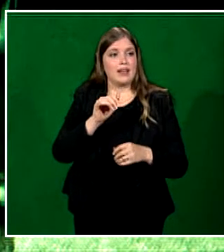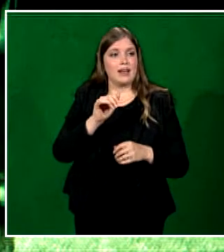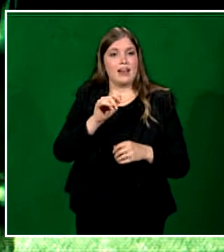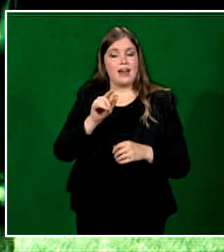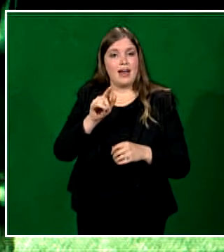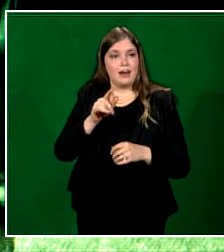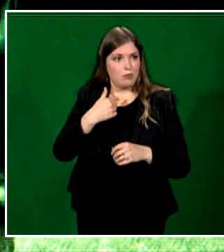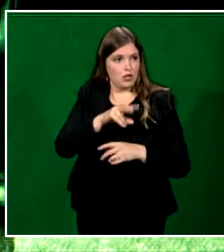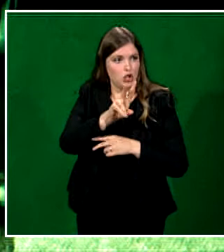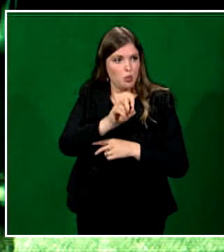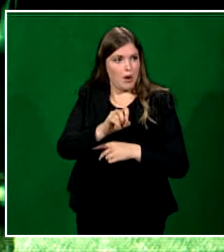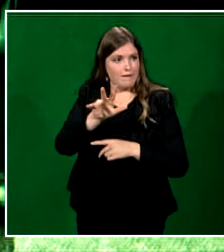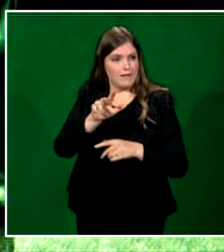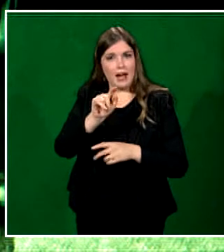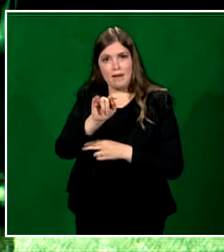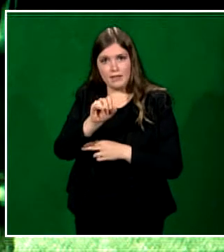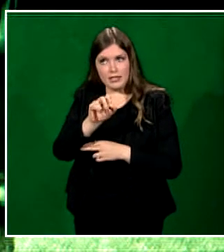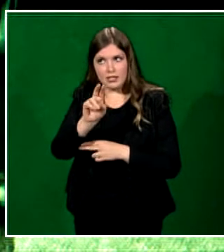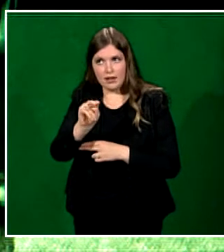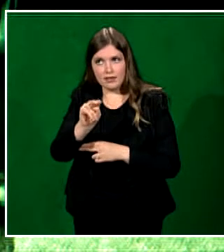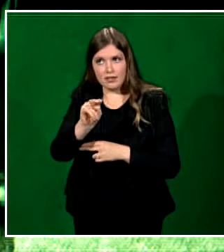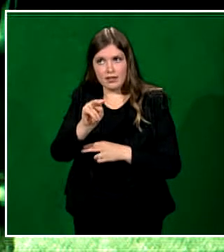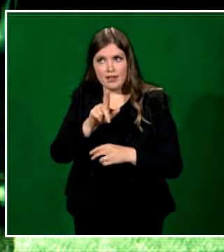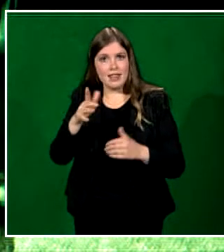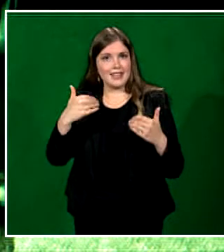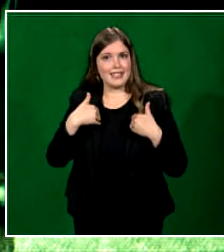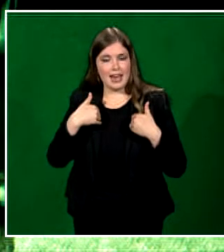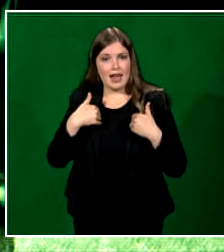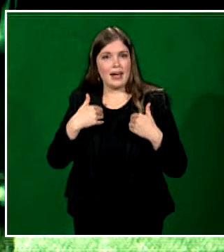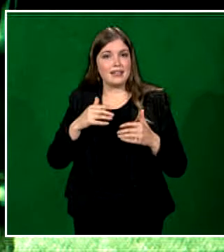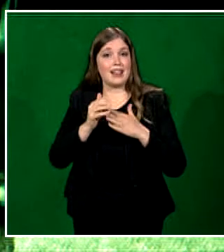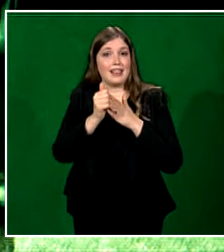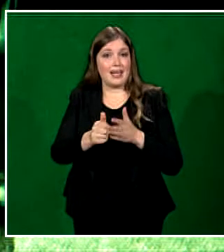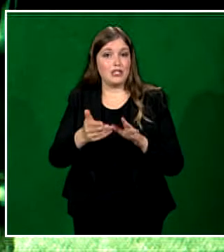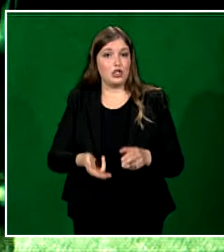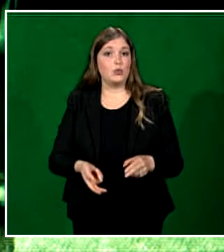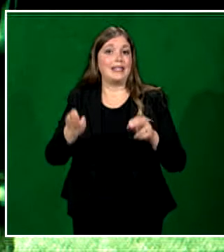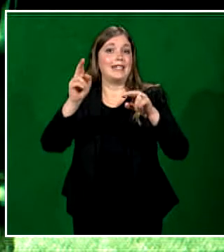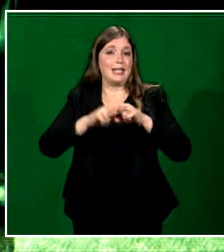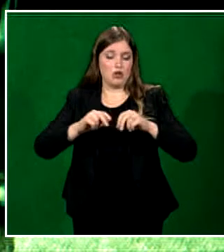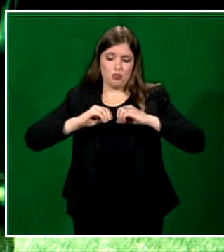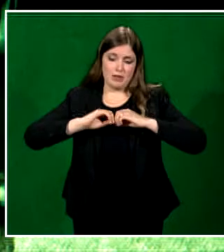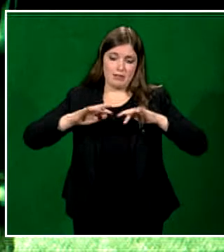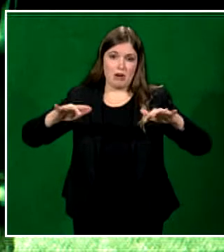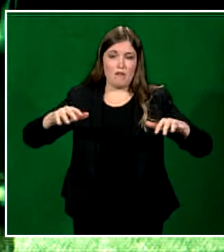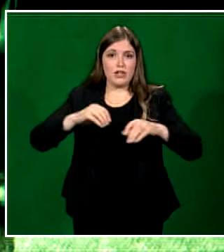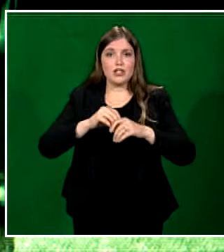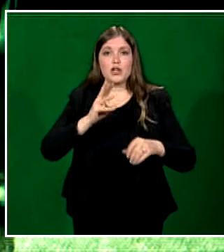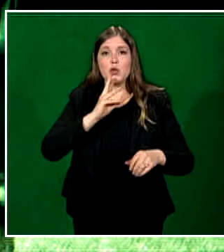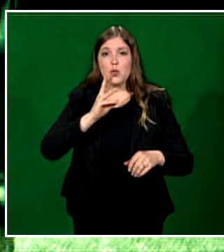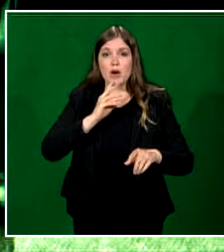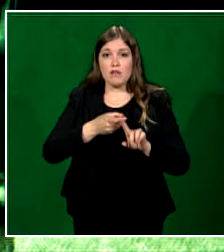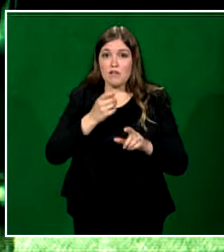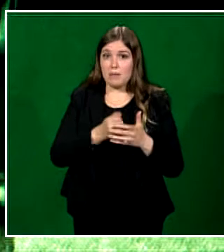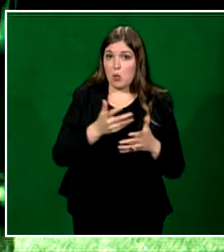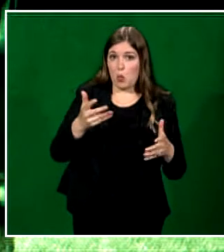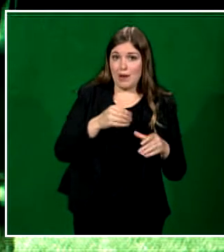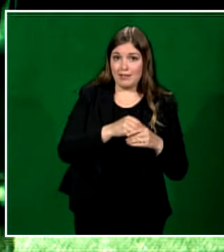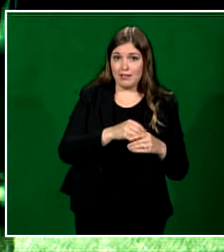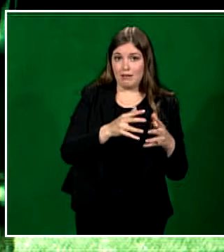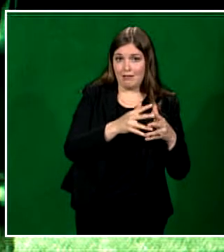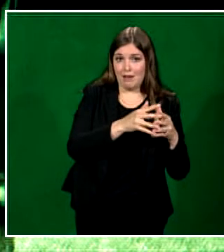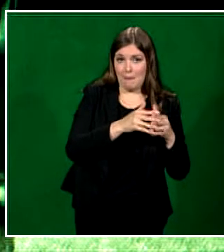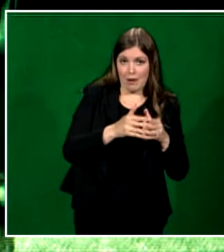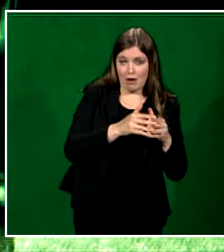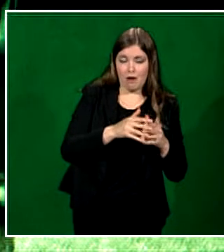about 17.5 tons per hectare per day. This has led to increased coverage in different freshwater sources in the world, from the West in America to the East in Australia,